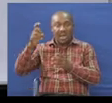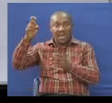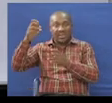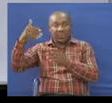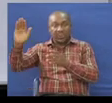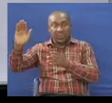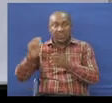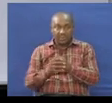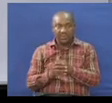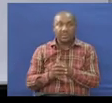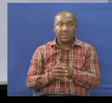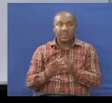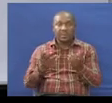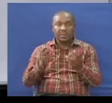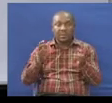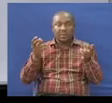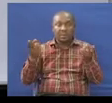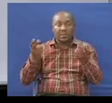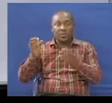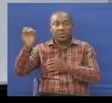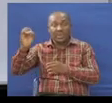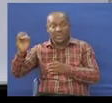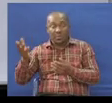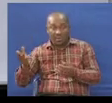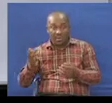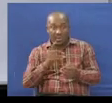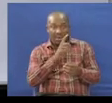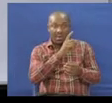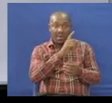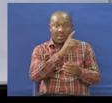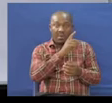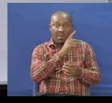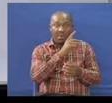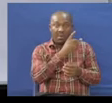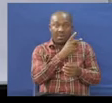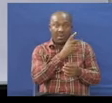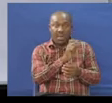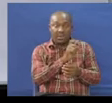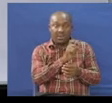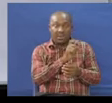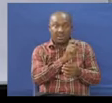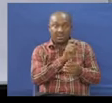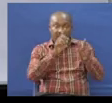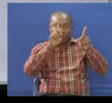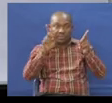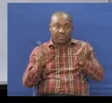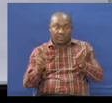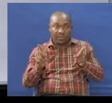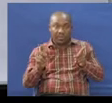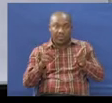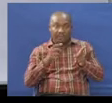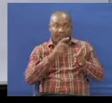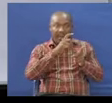one. This is equal to 0. We are solving for x. We say that now from here. For